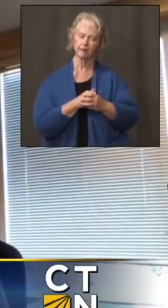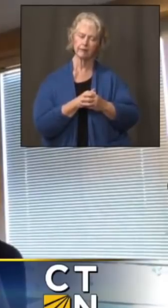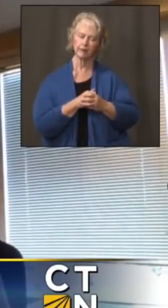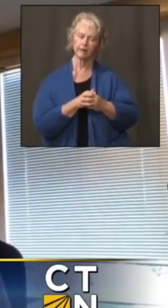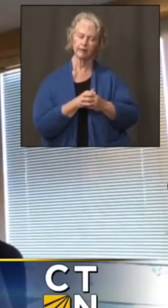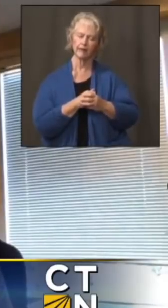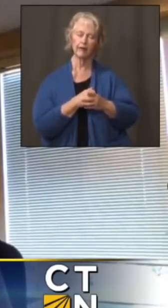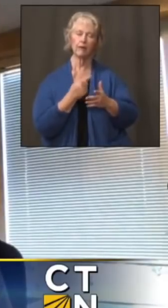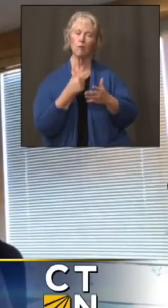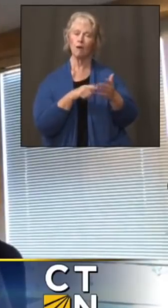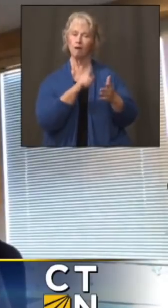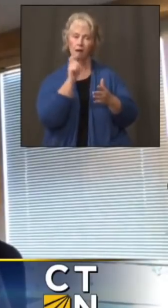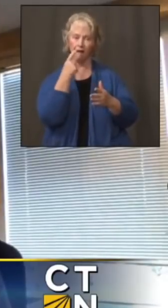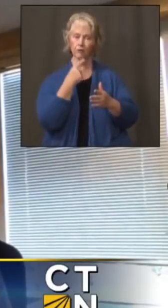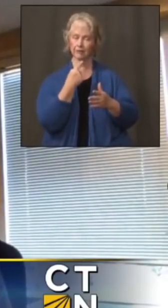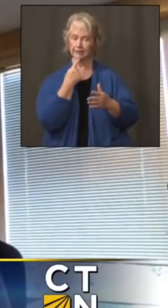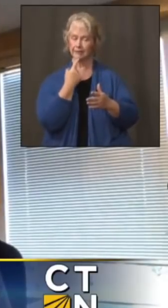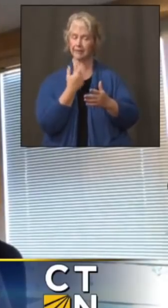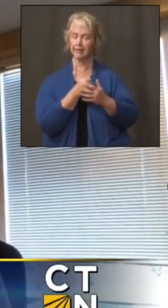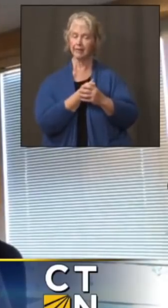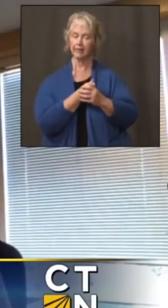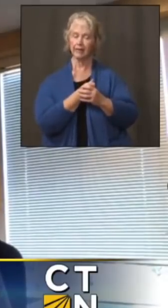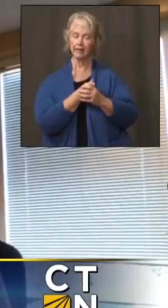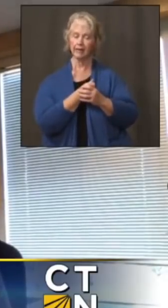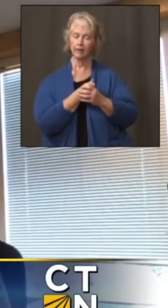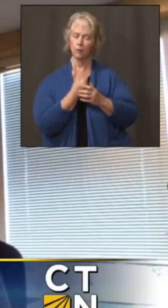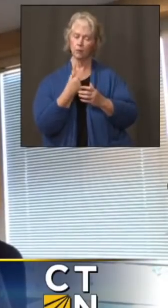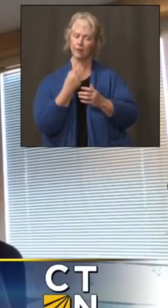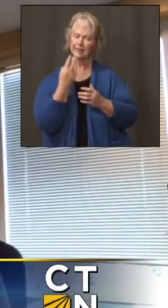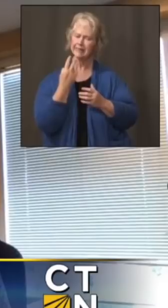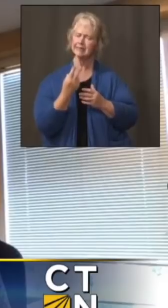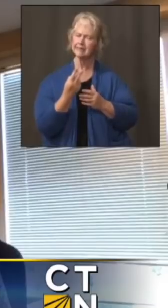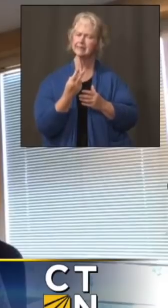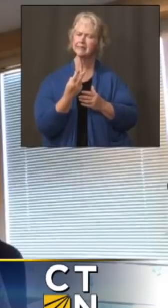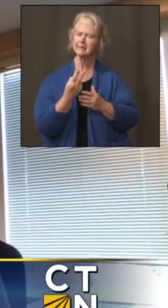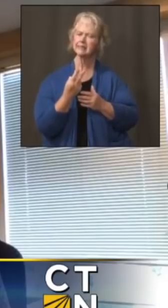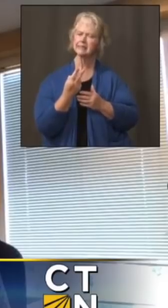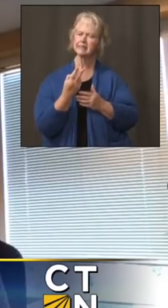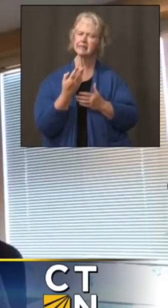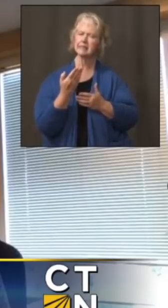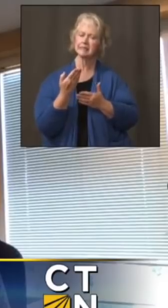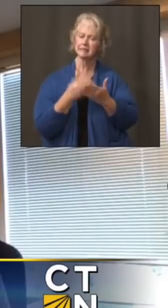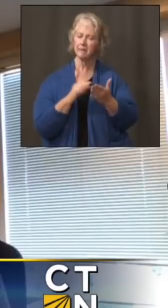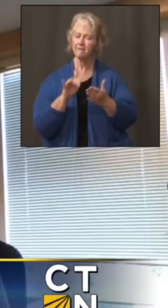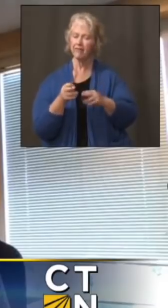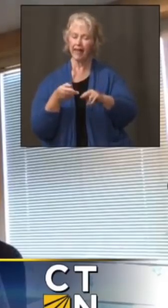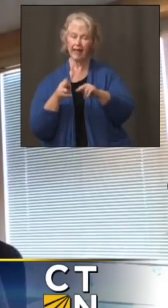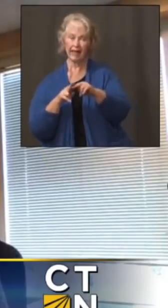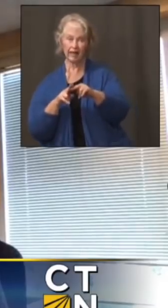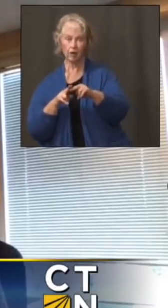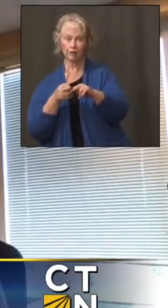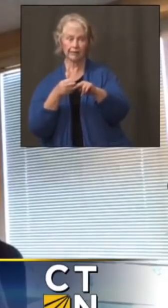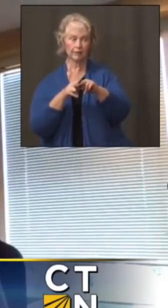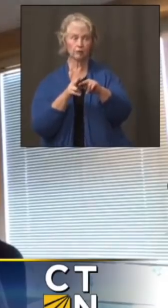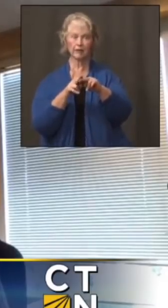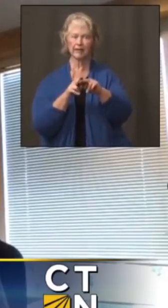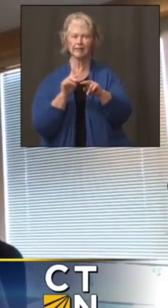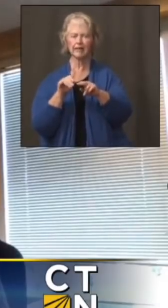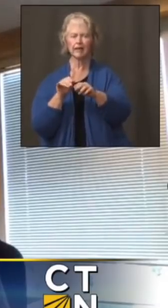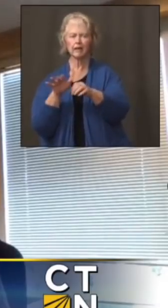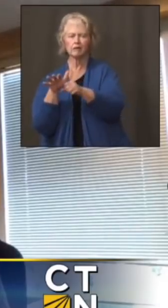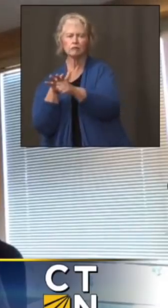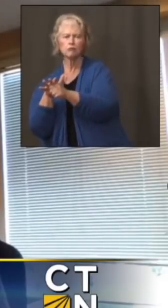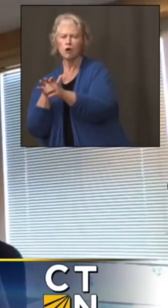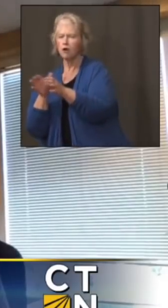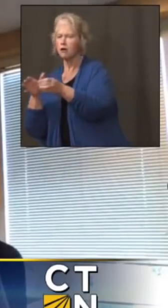As the governor was saying, we are seeing that some of the increases are pretty localized, and we're not